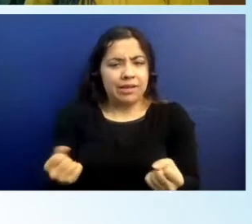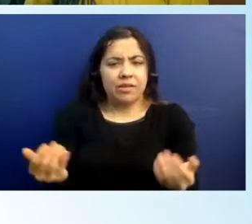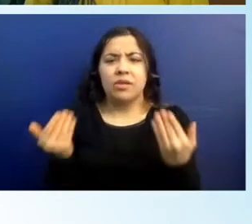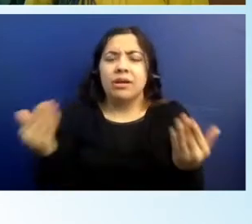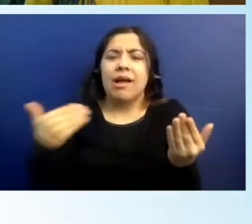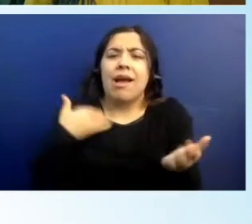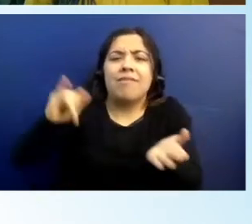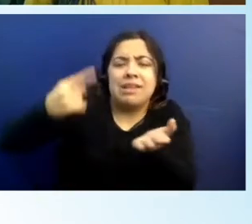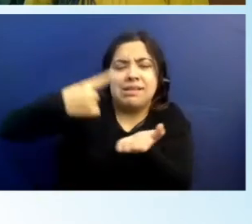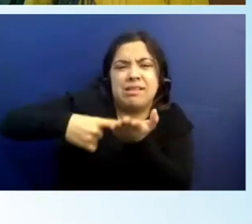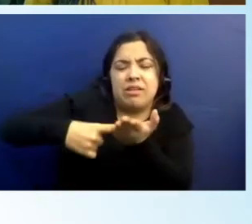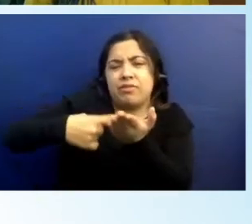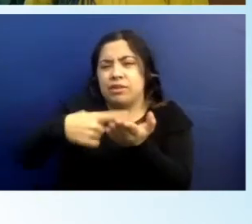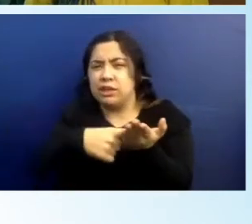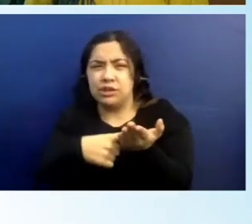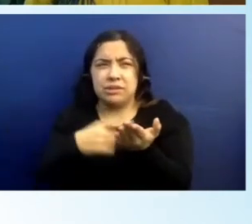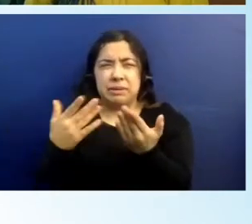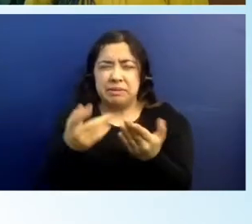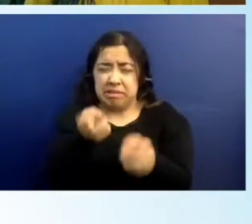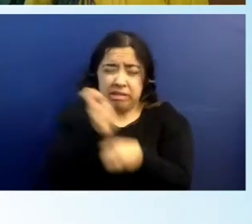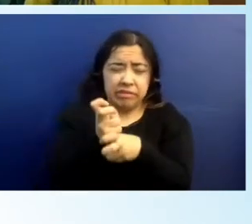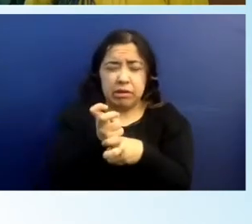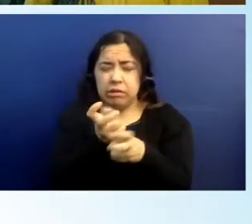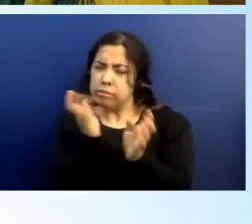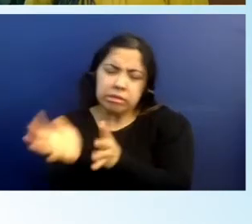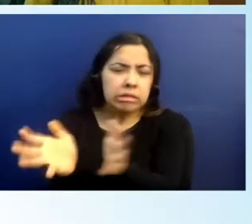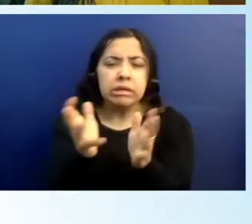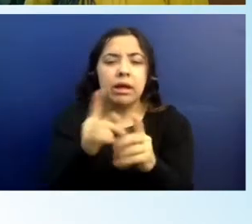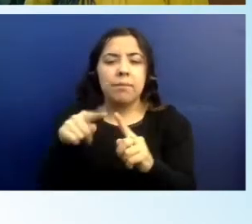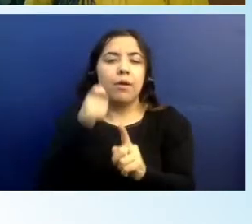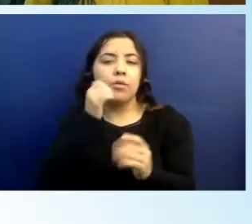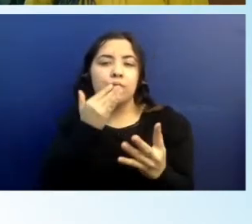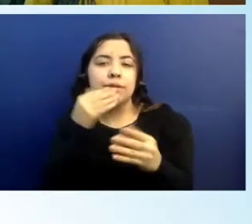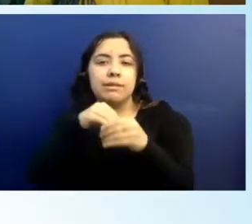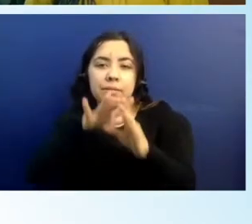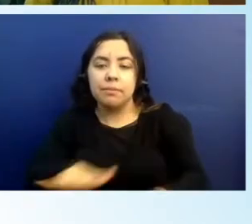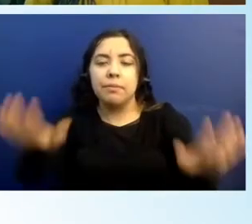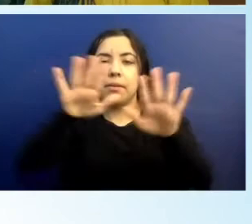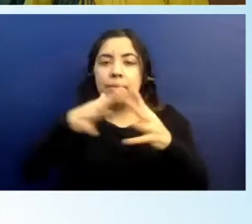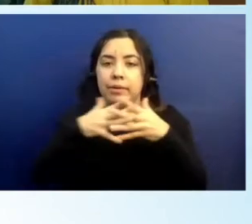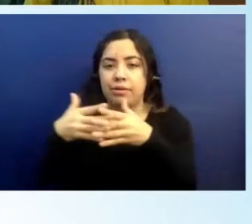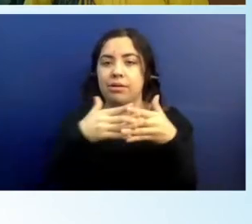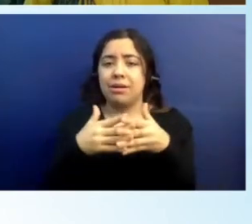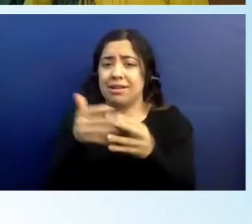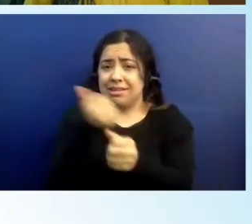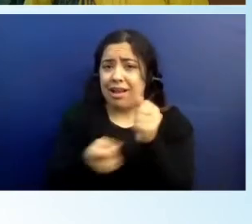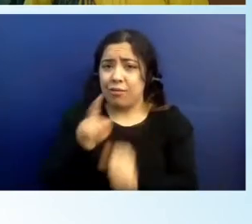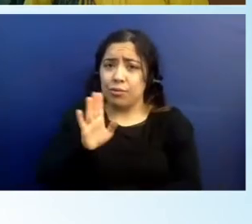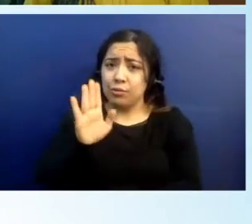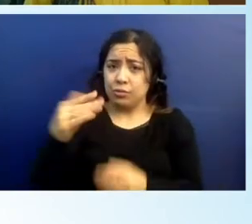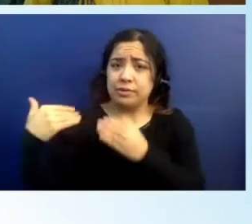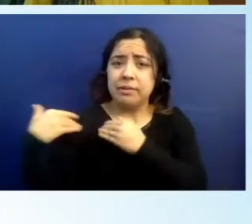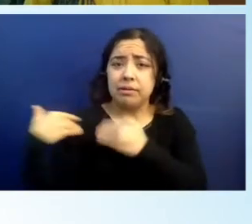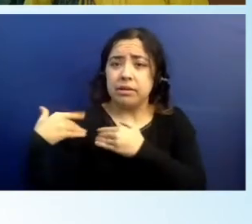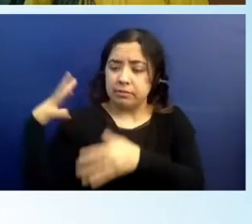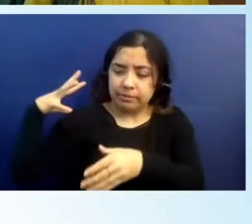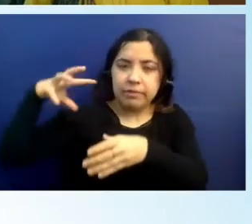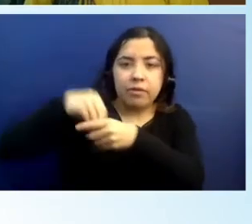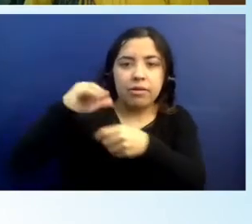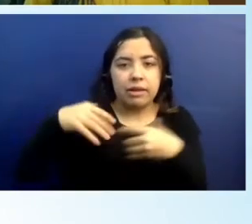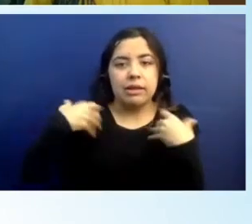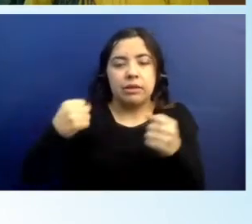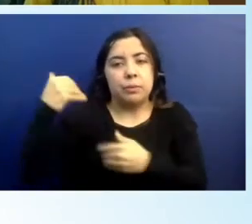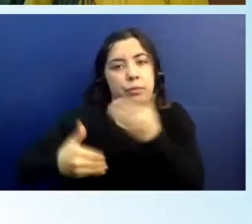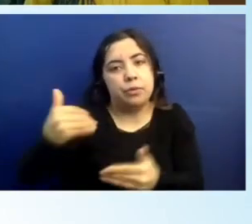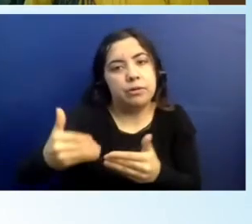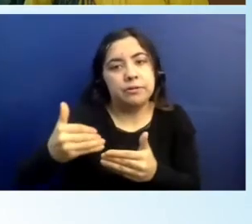race in America. It is everyone's responsibility to become involved in the healing process. As an organization, we must